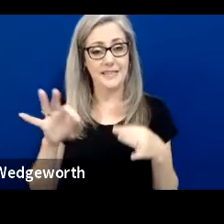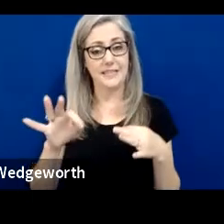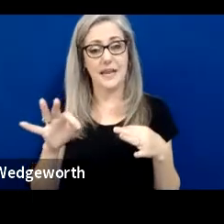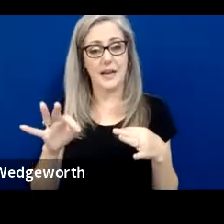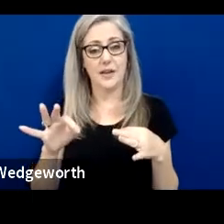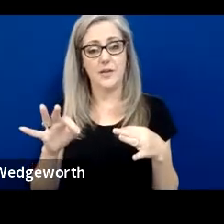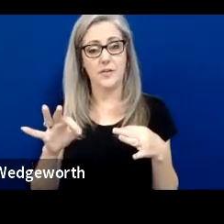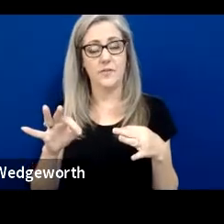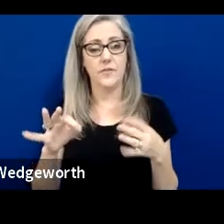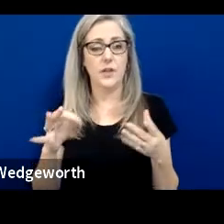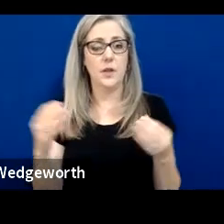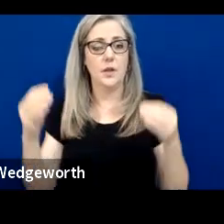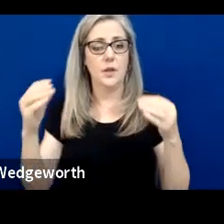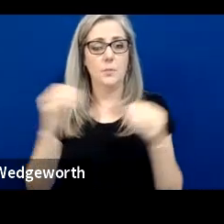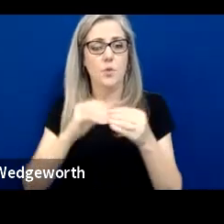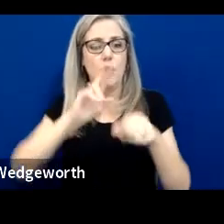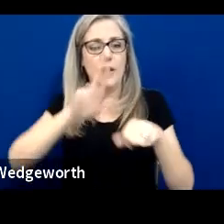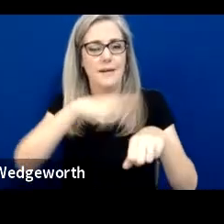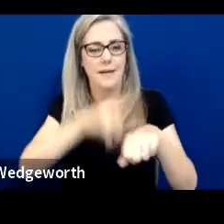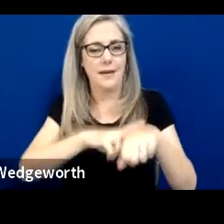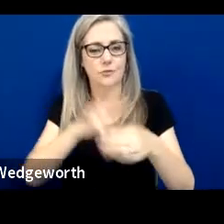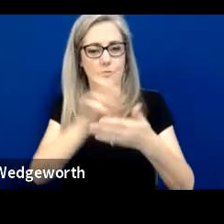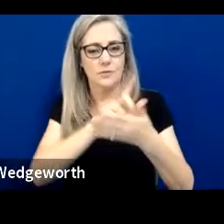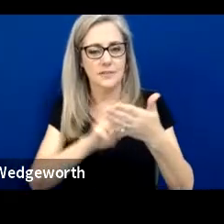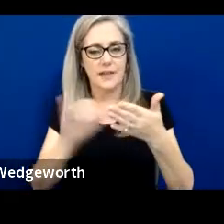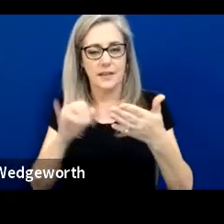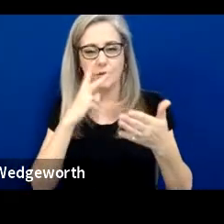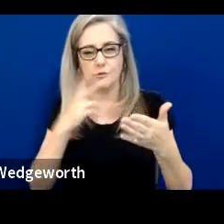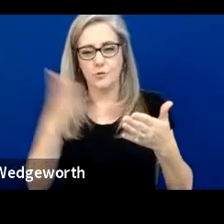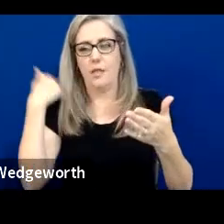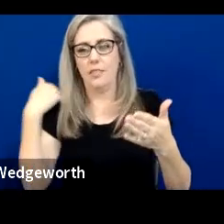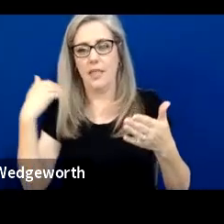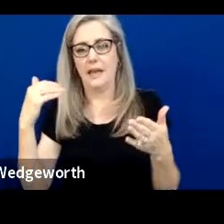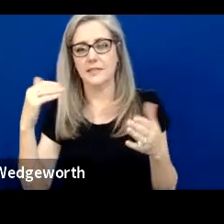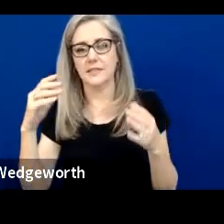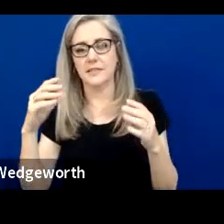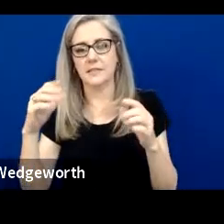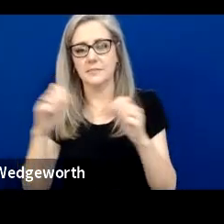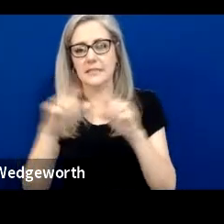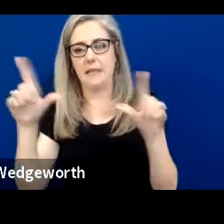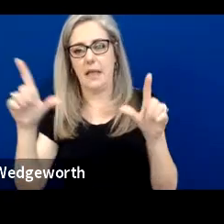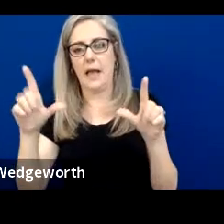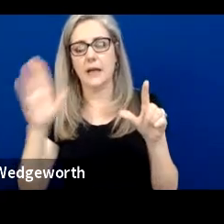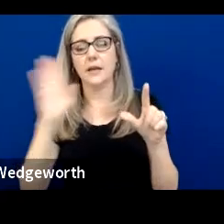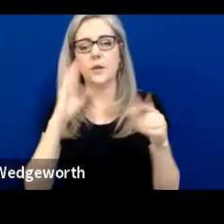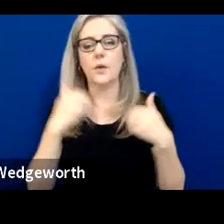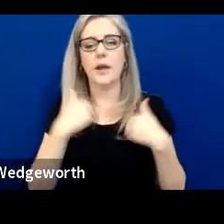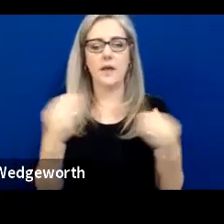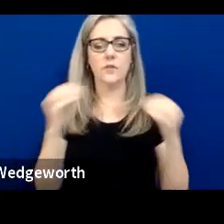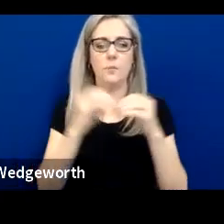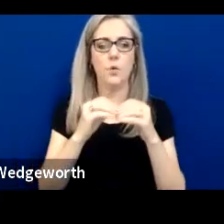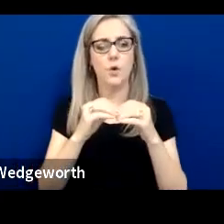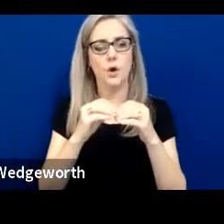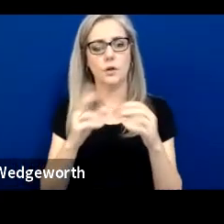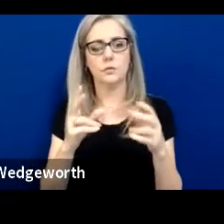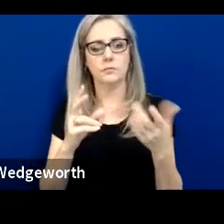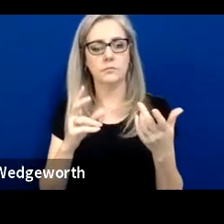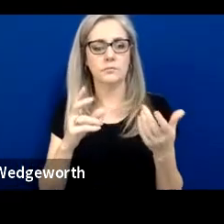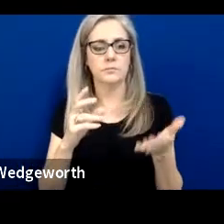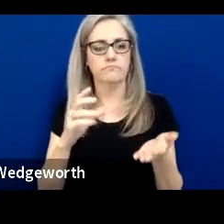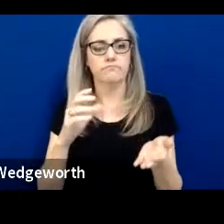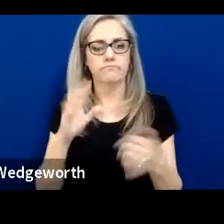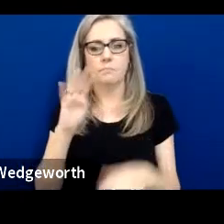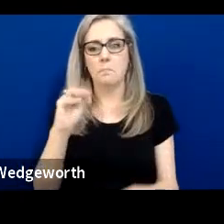design like you saw on the last slide, this one would have a more linear, straight design with benches. It would still have